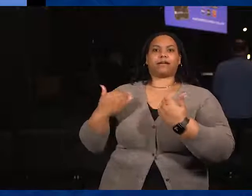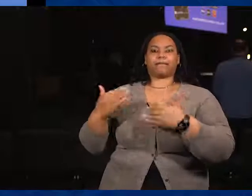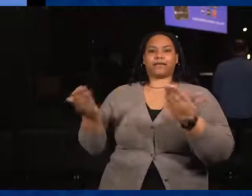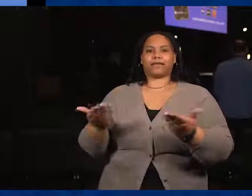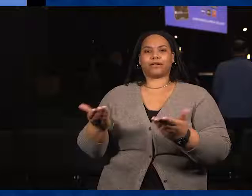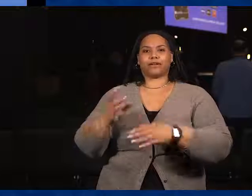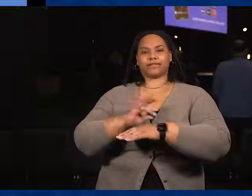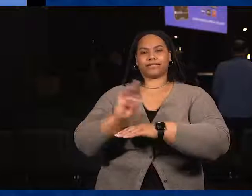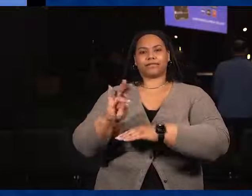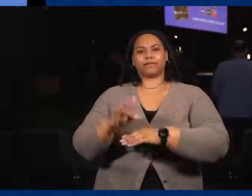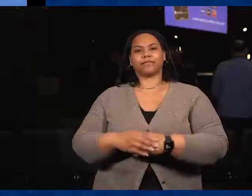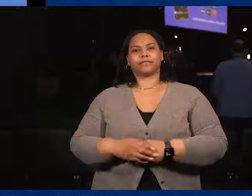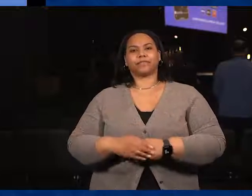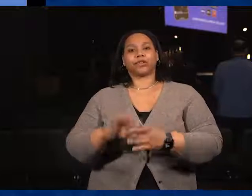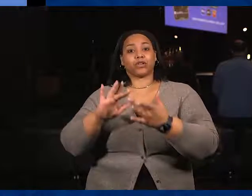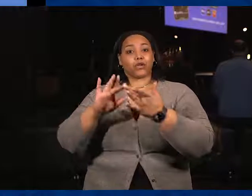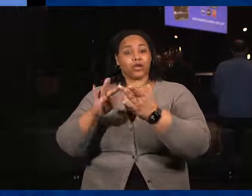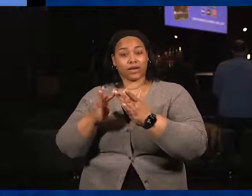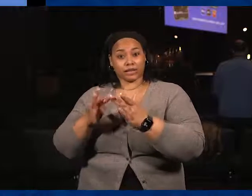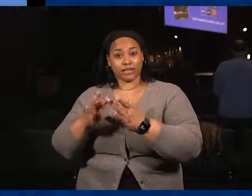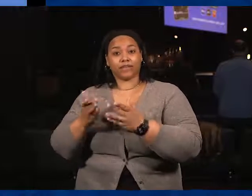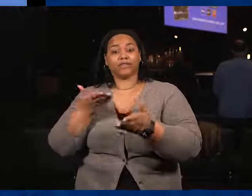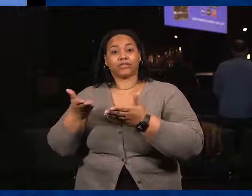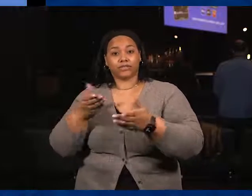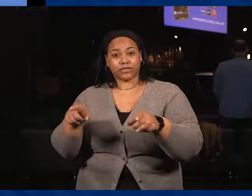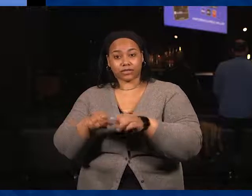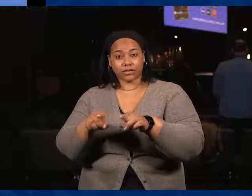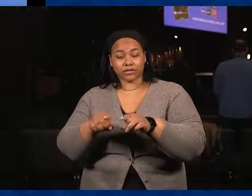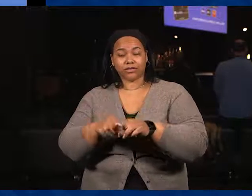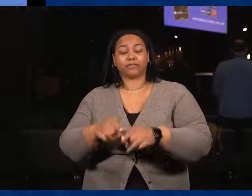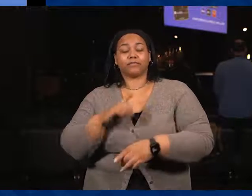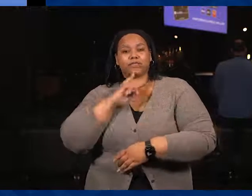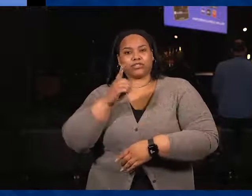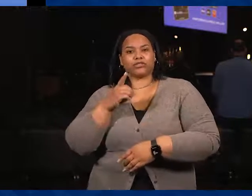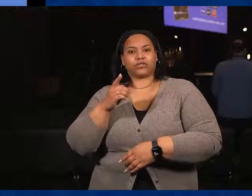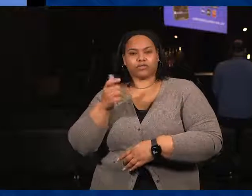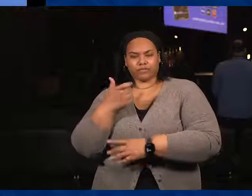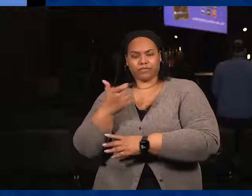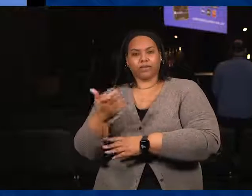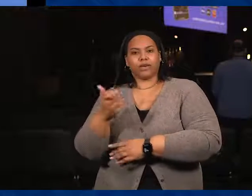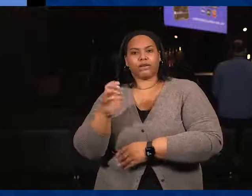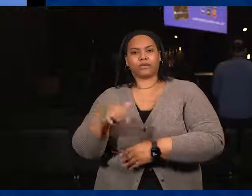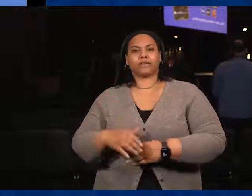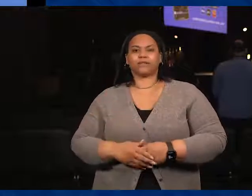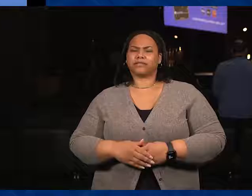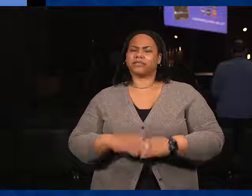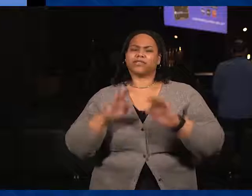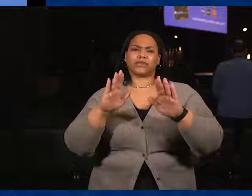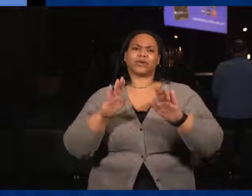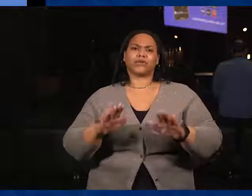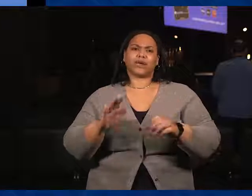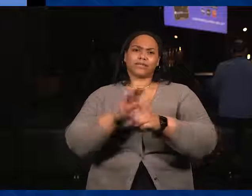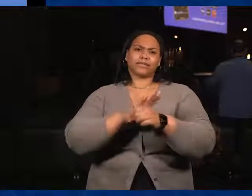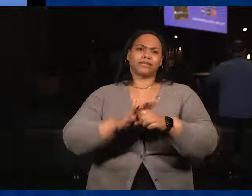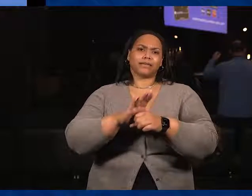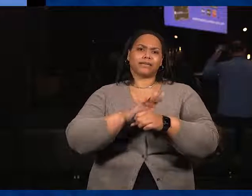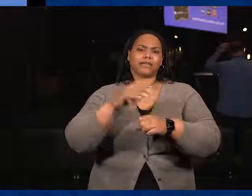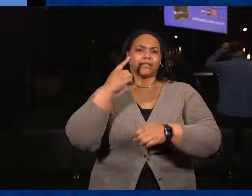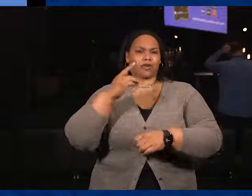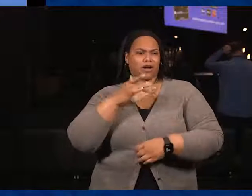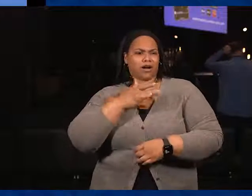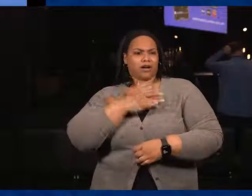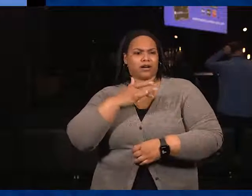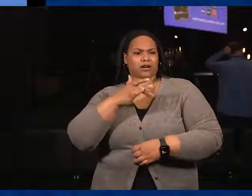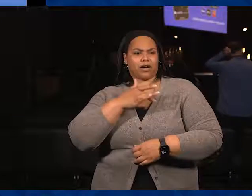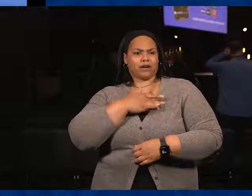7 p.m. There's also going to be an online service, but just make sure that you tune in for that. This is a great space for us to get our hearts